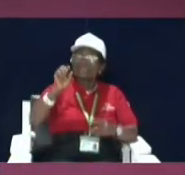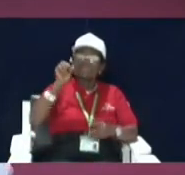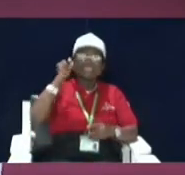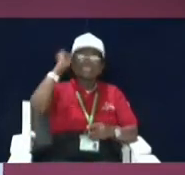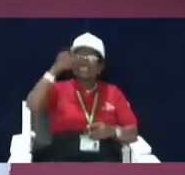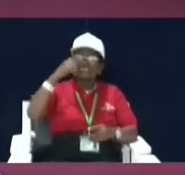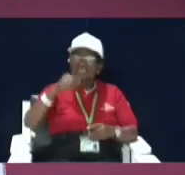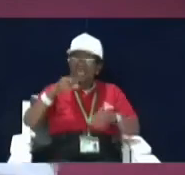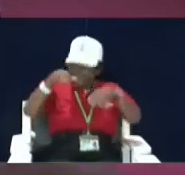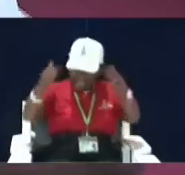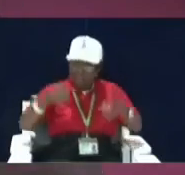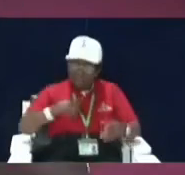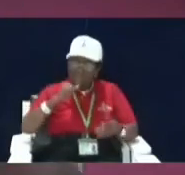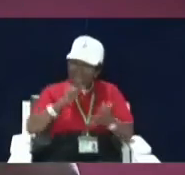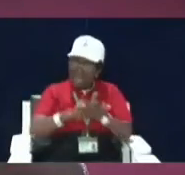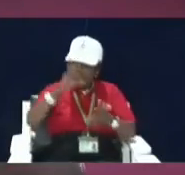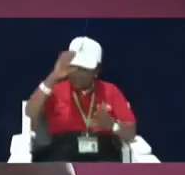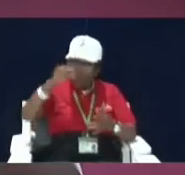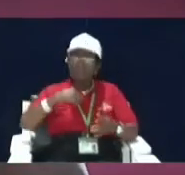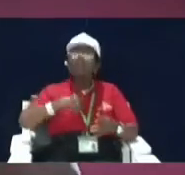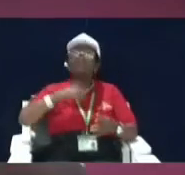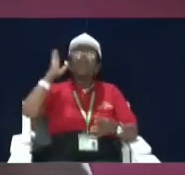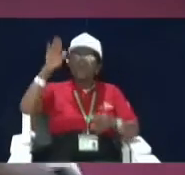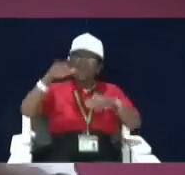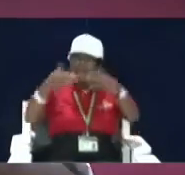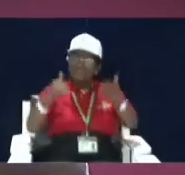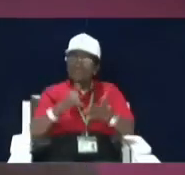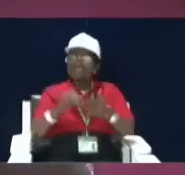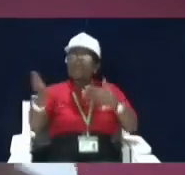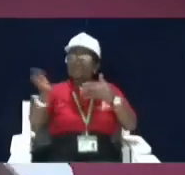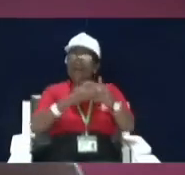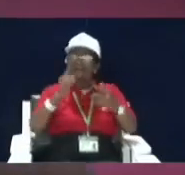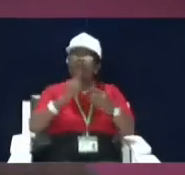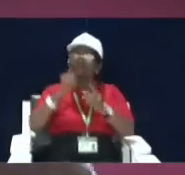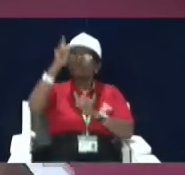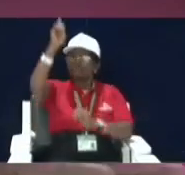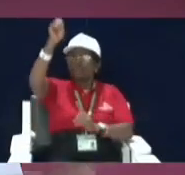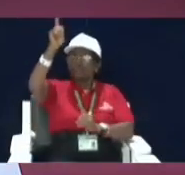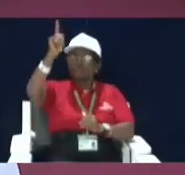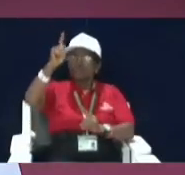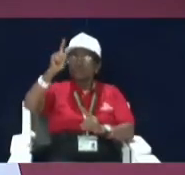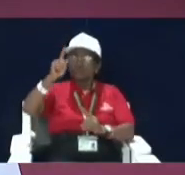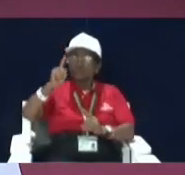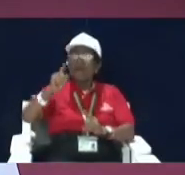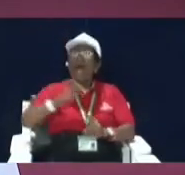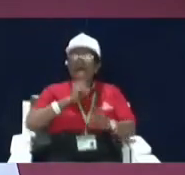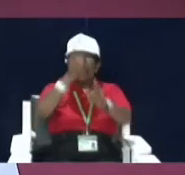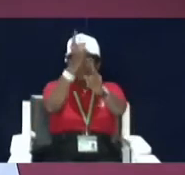and I give it back to you. I just want it said that I too had a child.